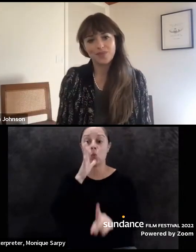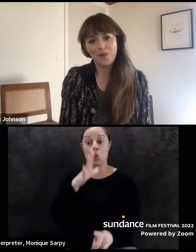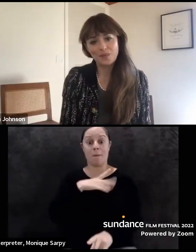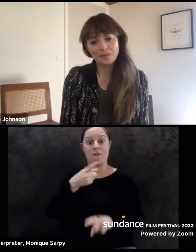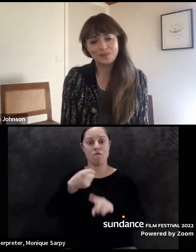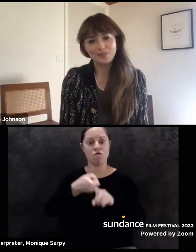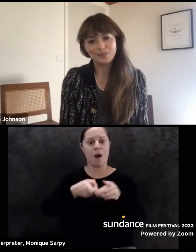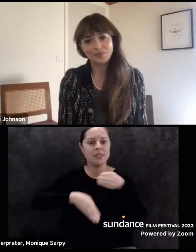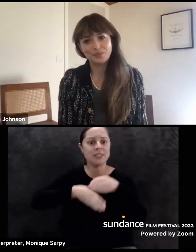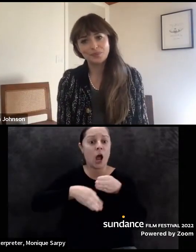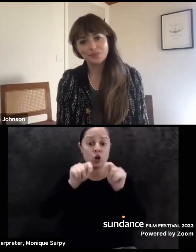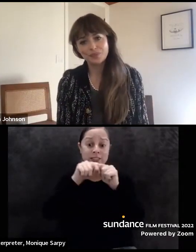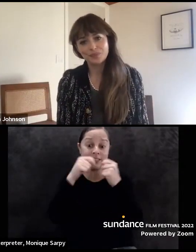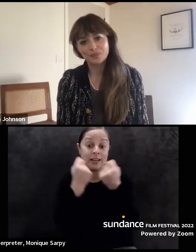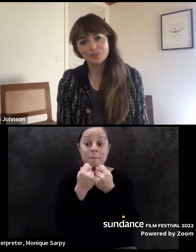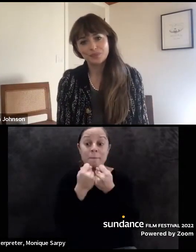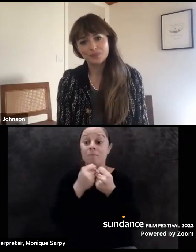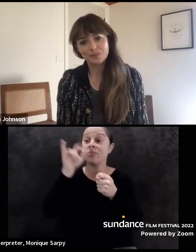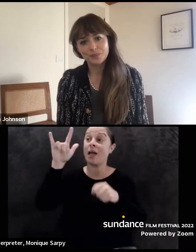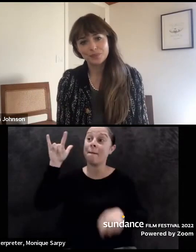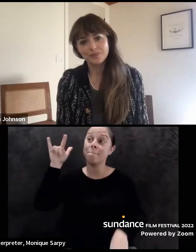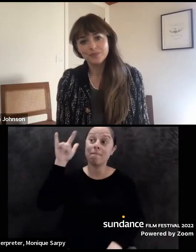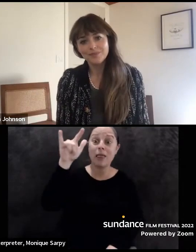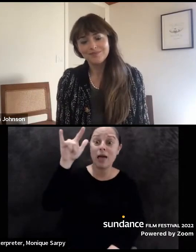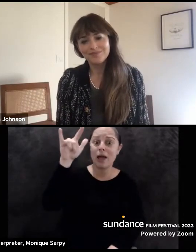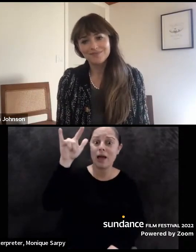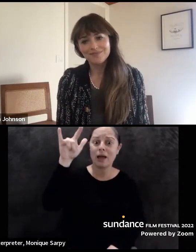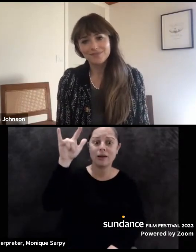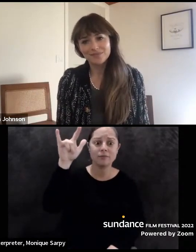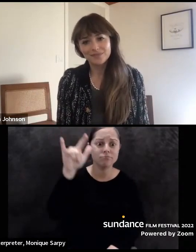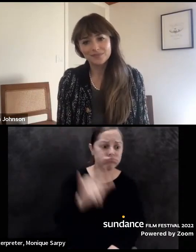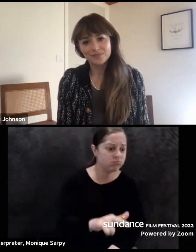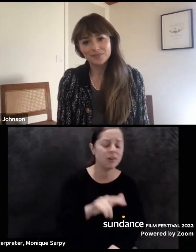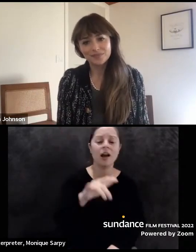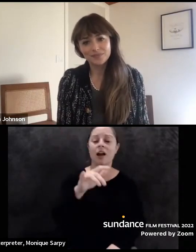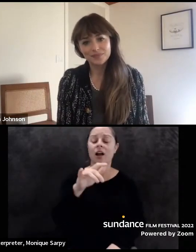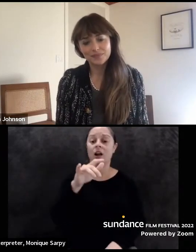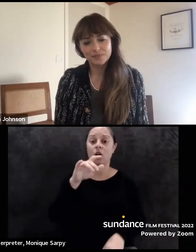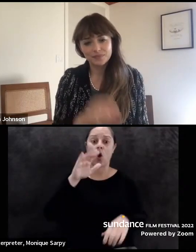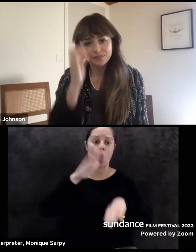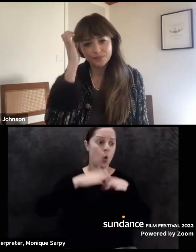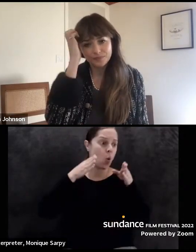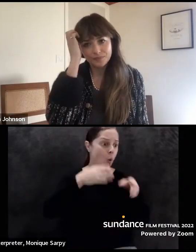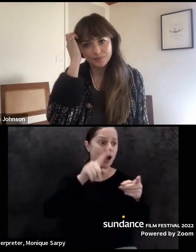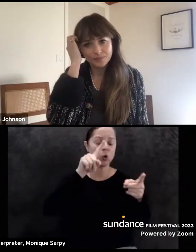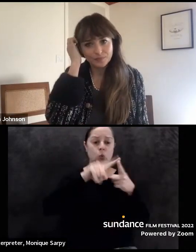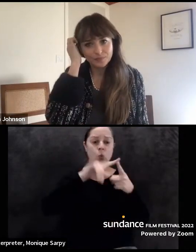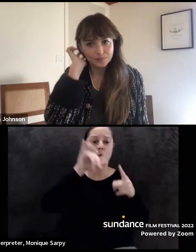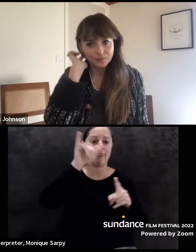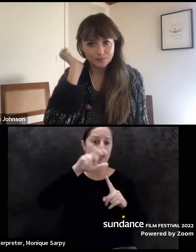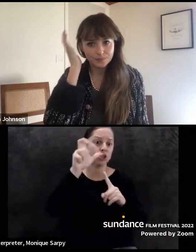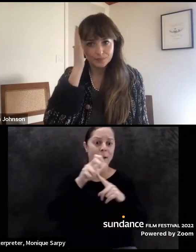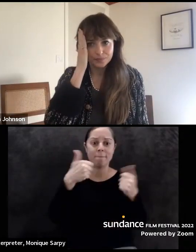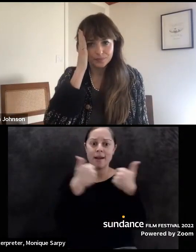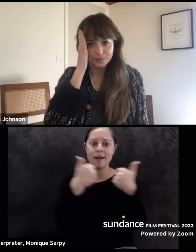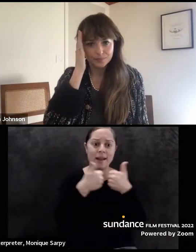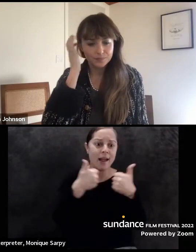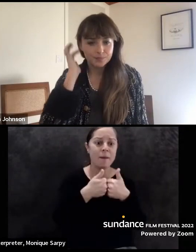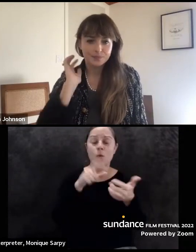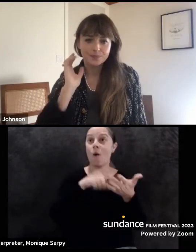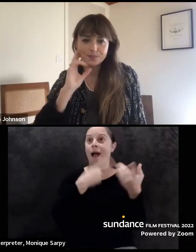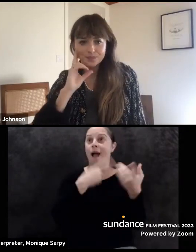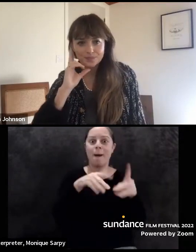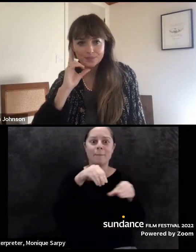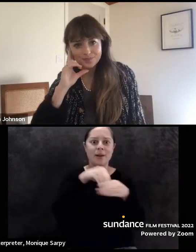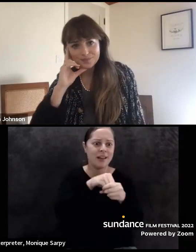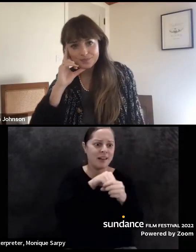ends up, the plane crashes when they're headed towards their championship, and what happens after that. I mean, it's just so interesting what happens in their lives. So